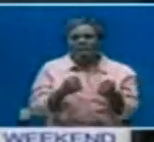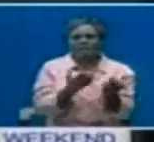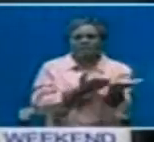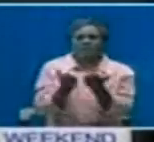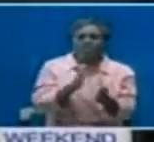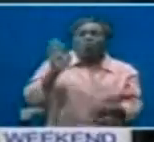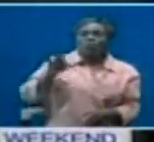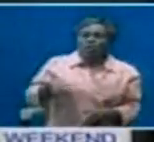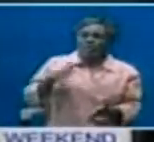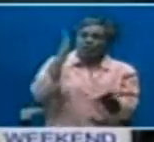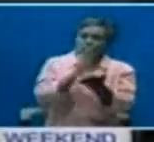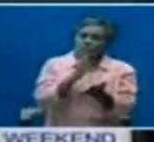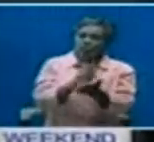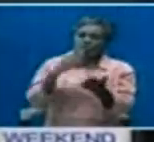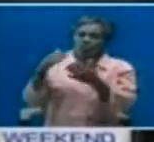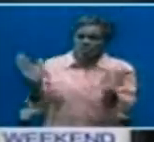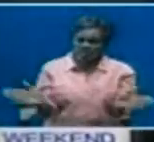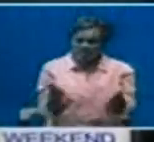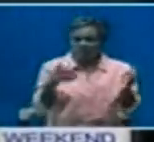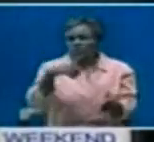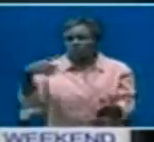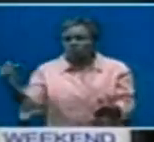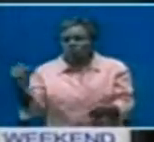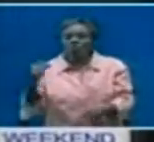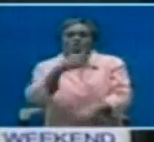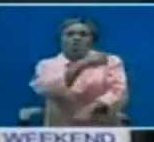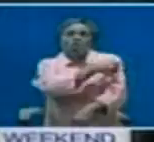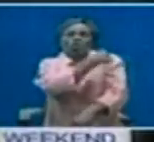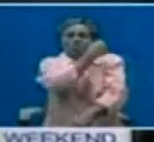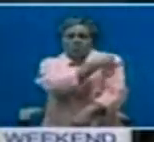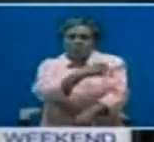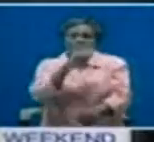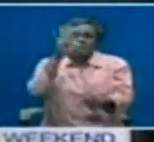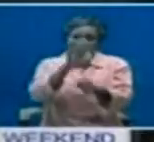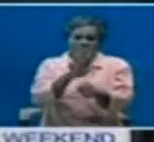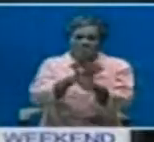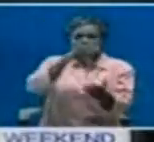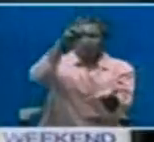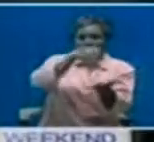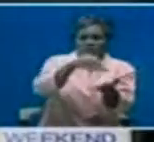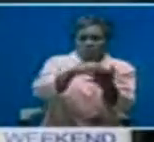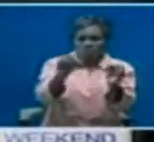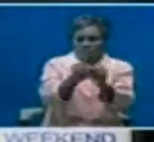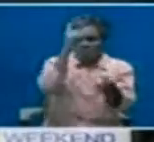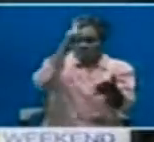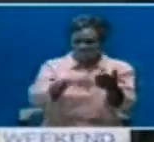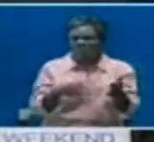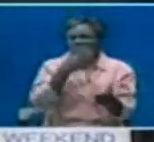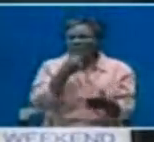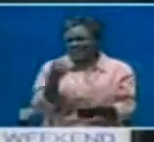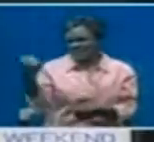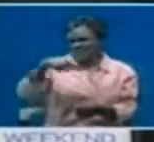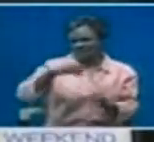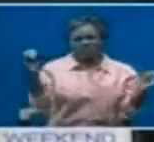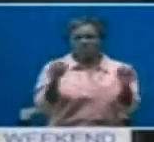women who actually brought them to go and seek medical attention. In many cases, you find you rarely see a man, and even if you